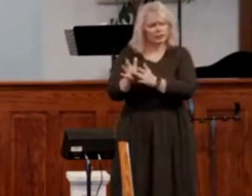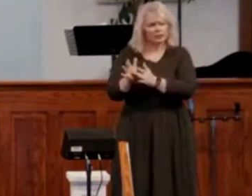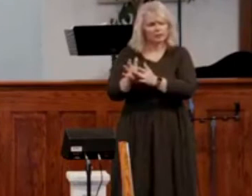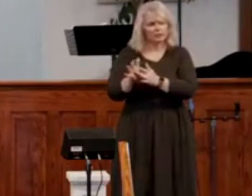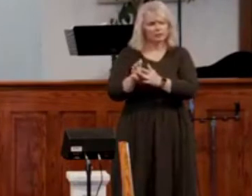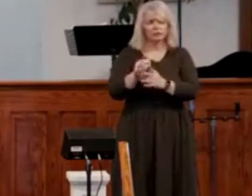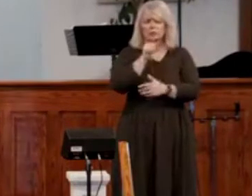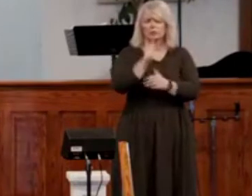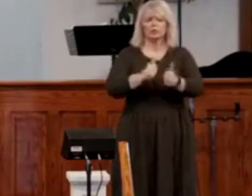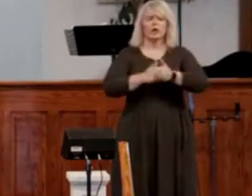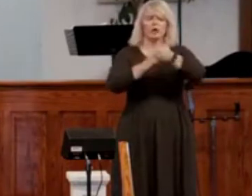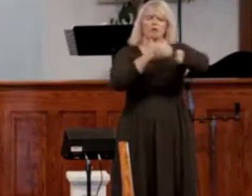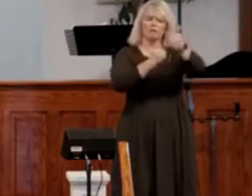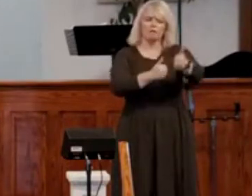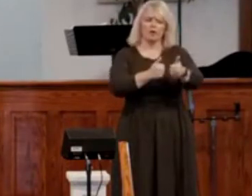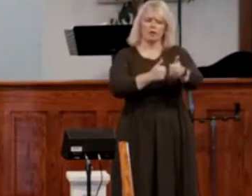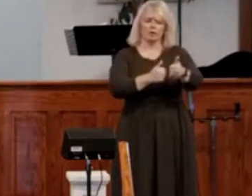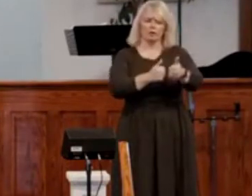won't follow